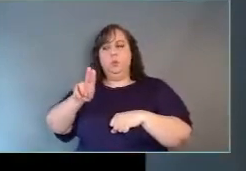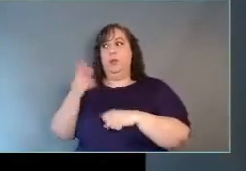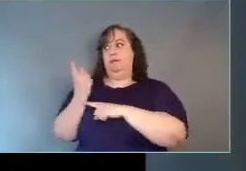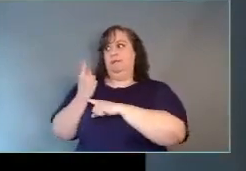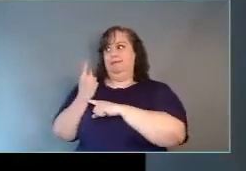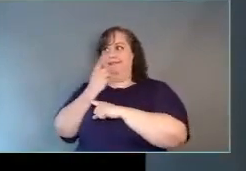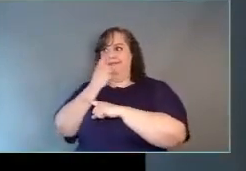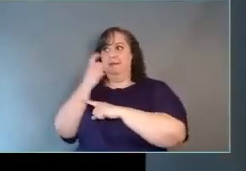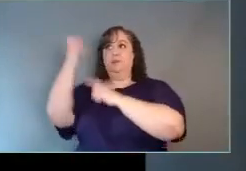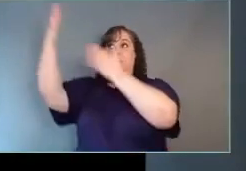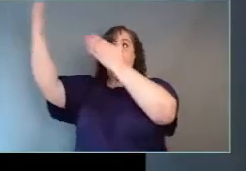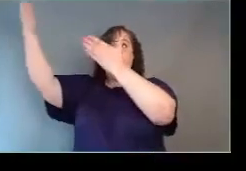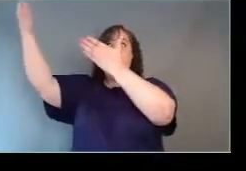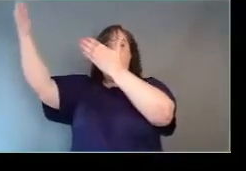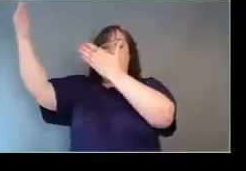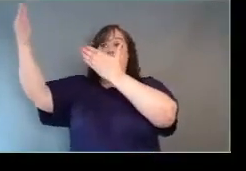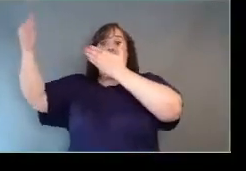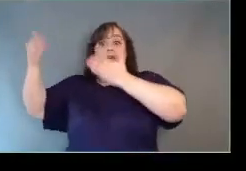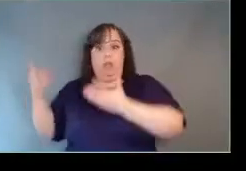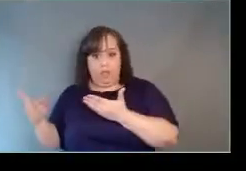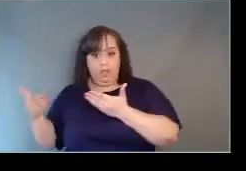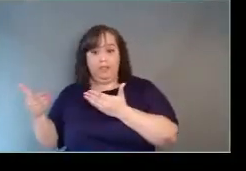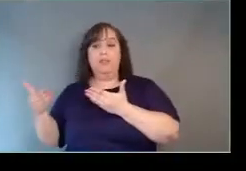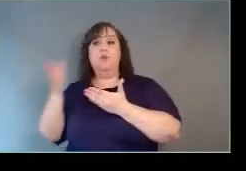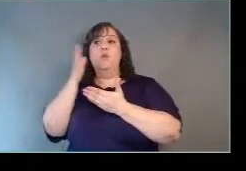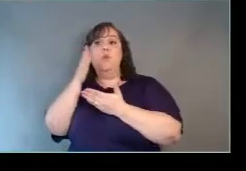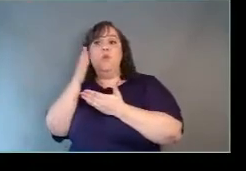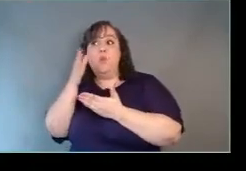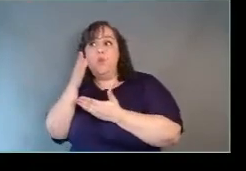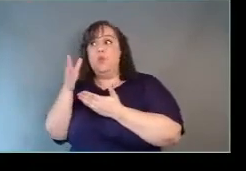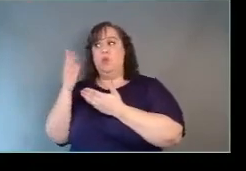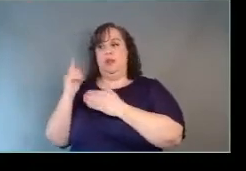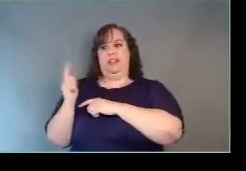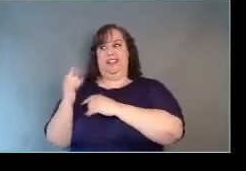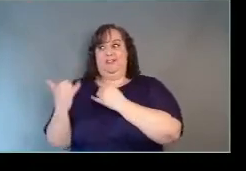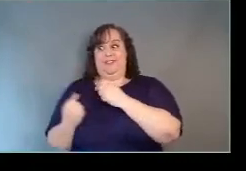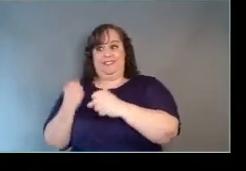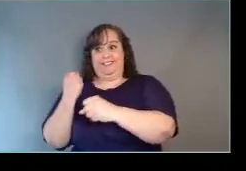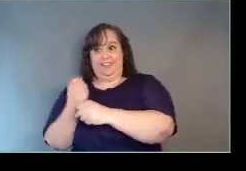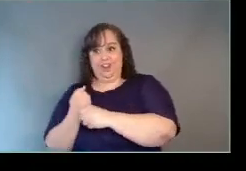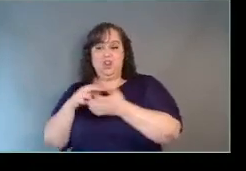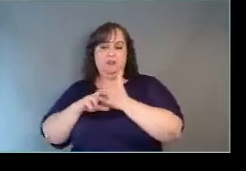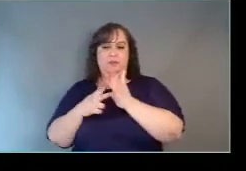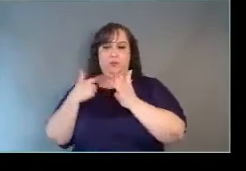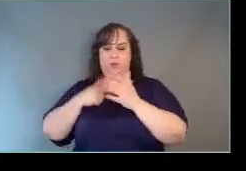laboratories are preparing for that really exciting delivery later this year.